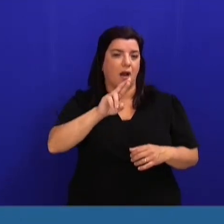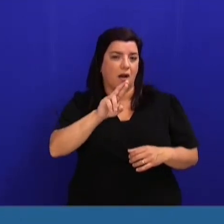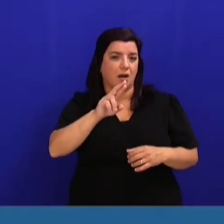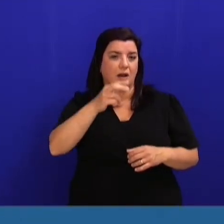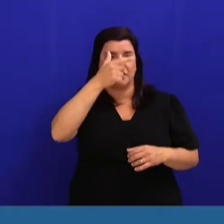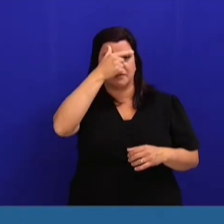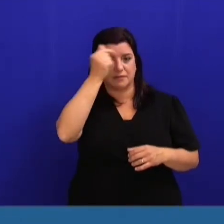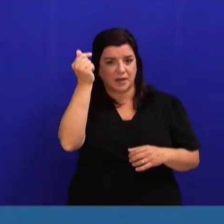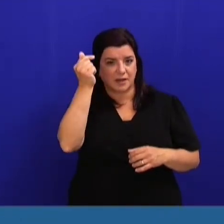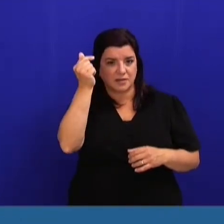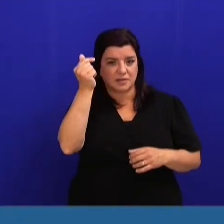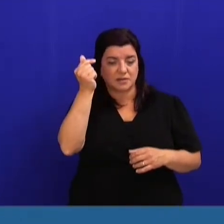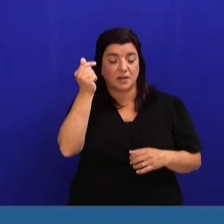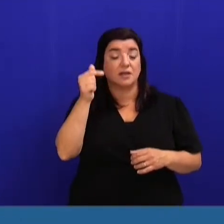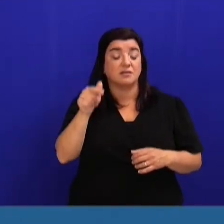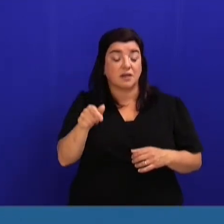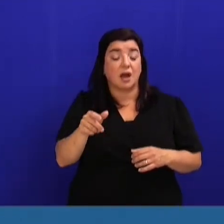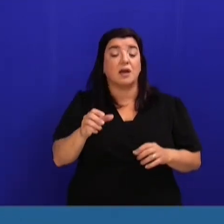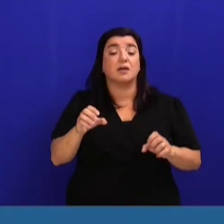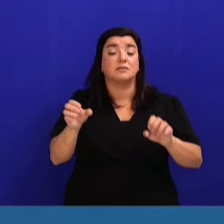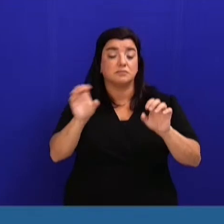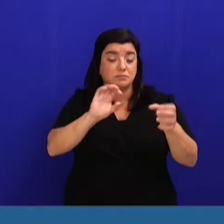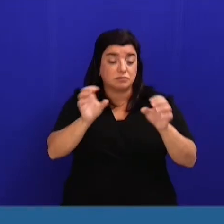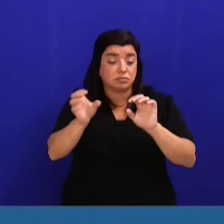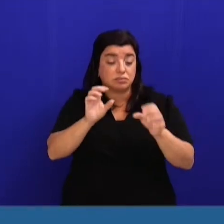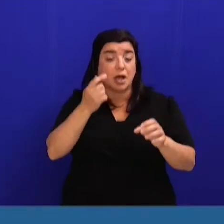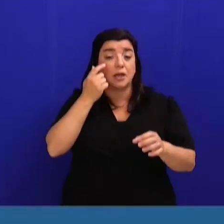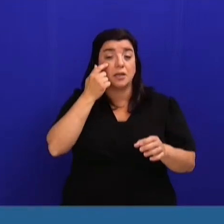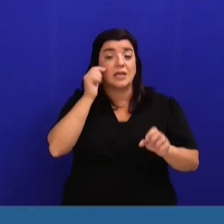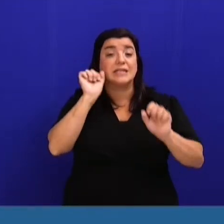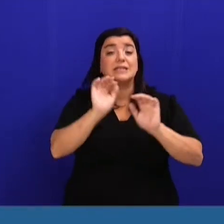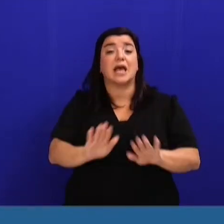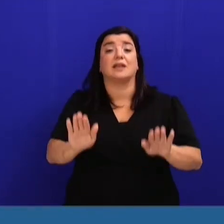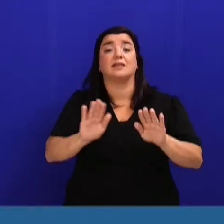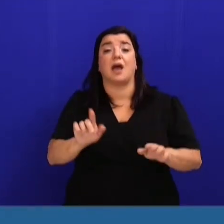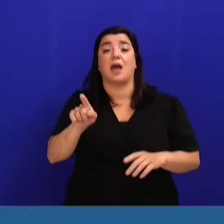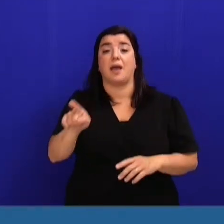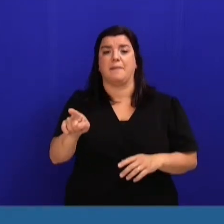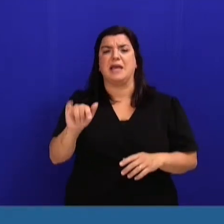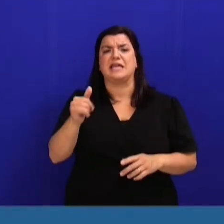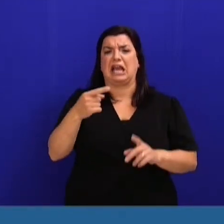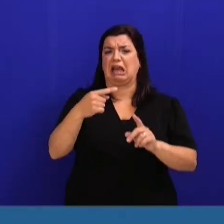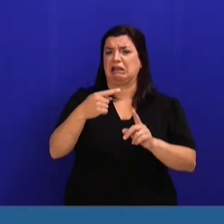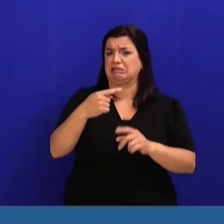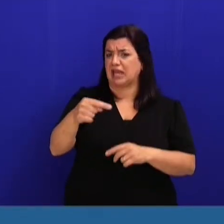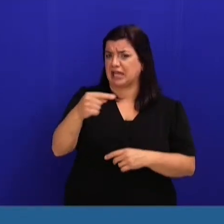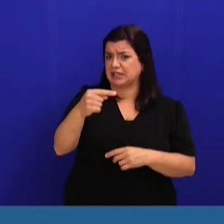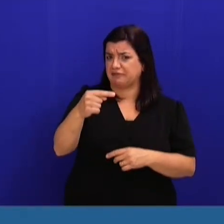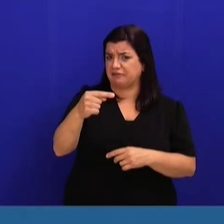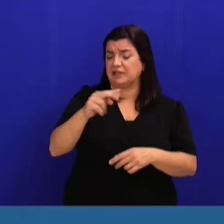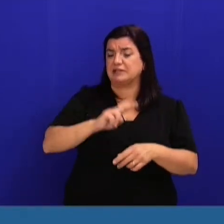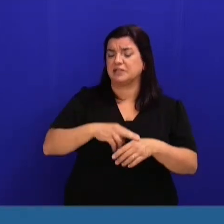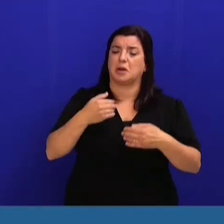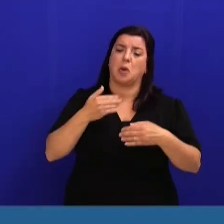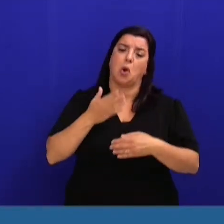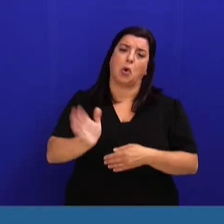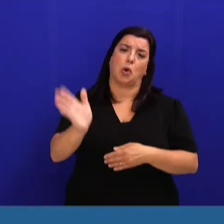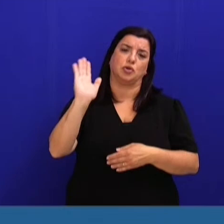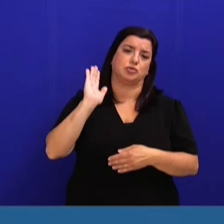allura jieħu numru ta' sigħat, hemmhekk nkun nistgħu noħorġu r-riżultat u la darba joħroġ negattiv ikun jistgħu jiġu released